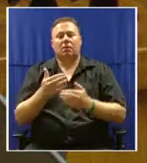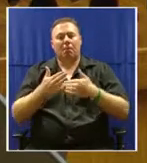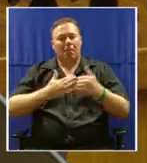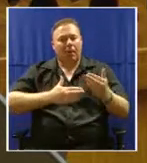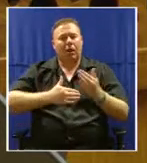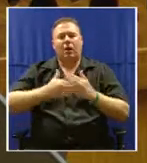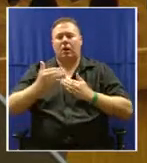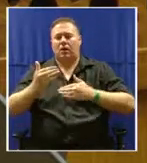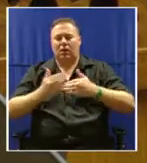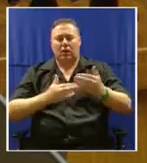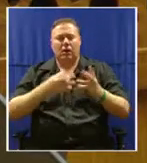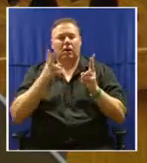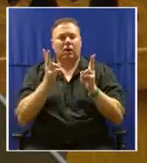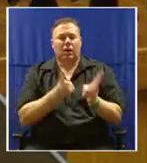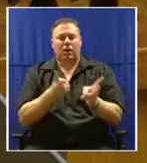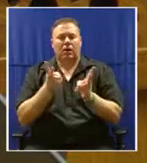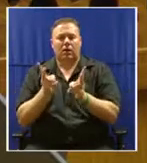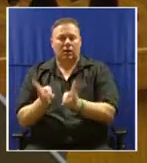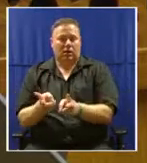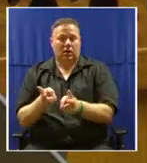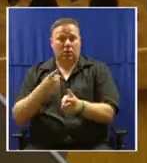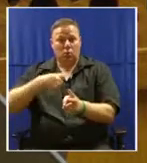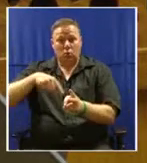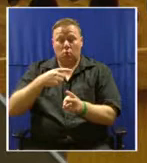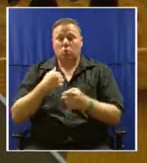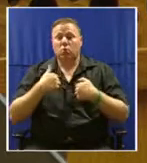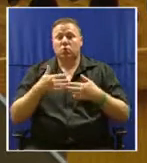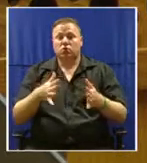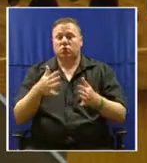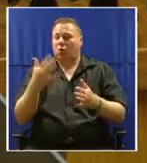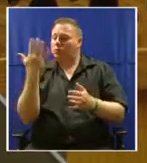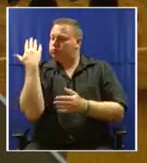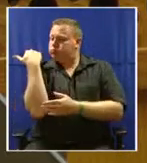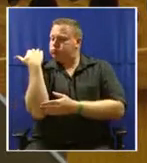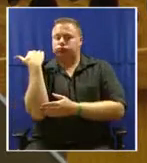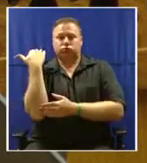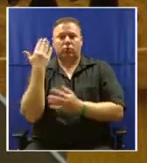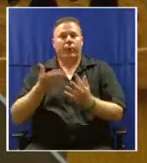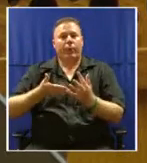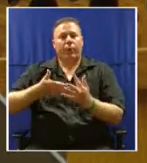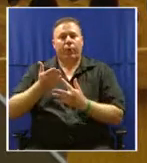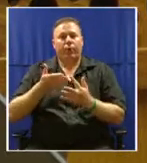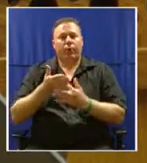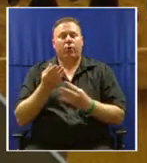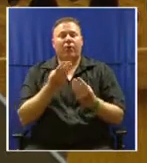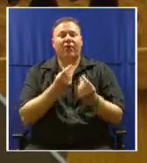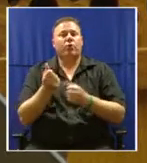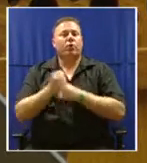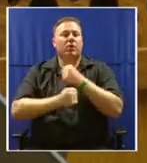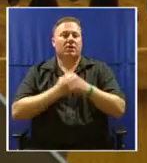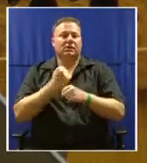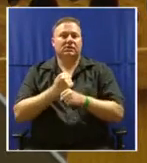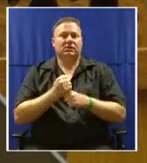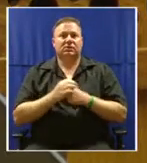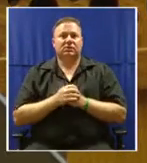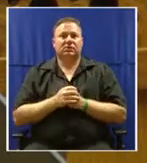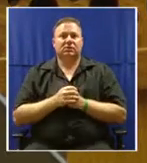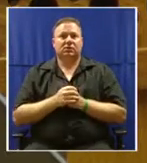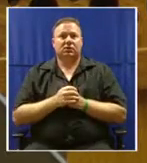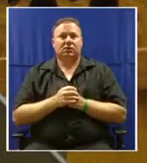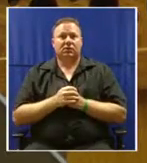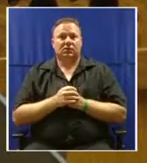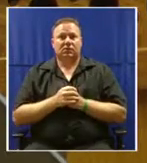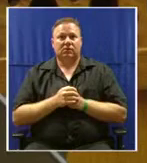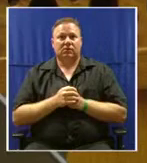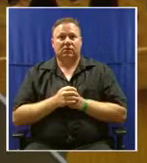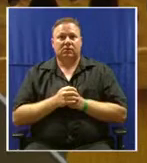rebuilding that we have begun through the past 3 years. There has been